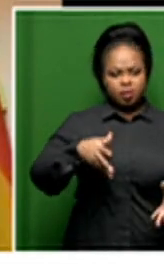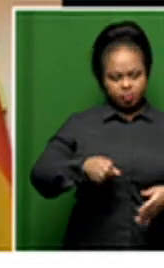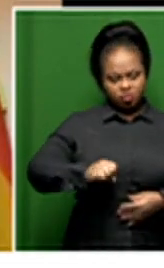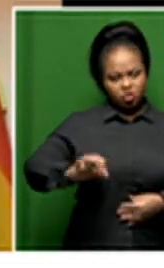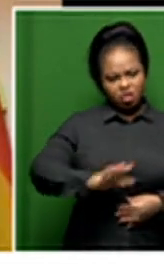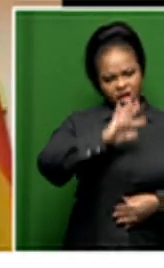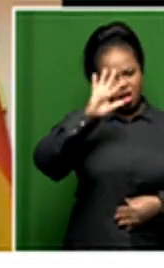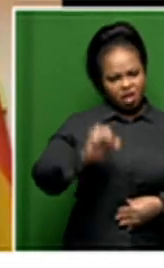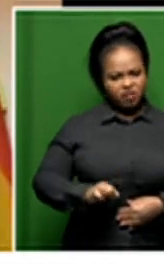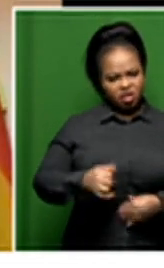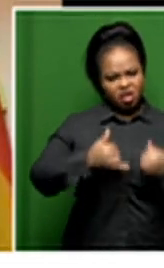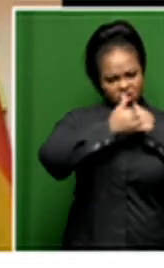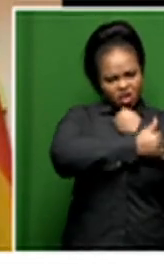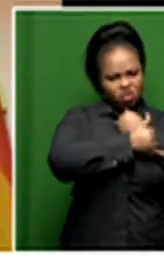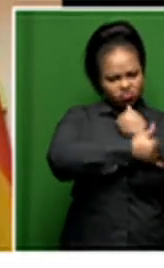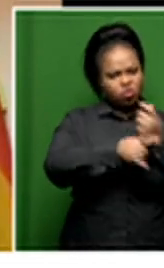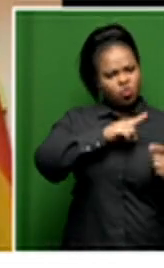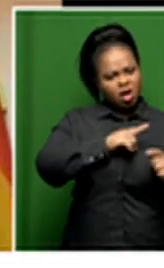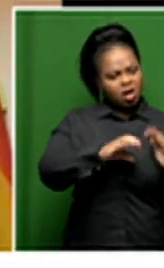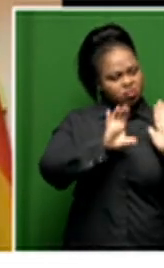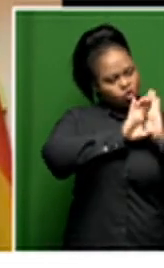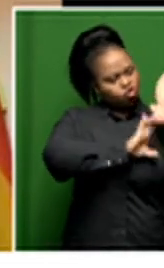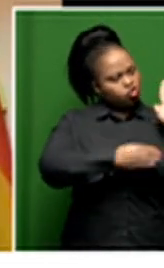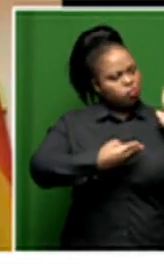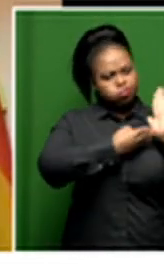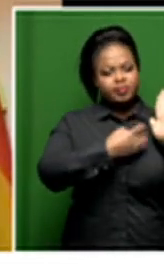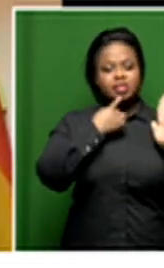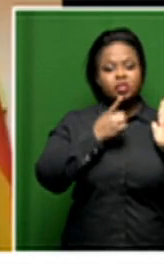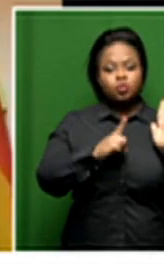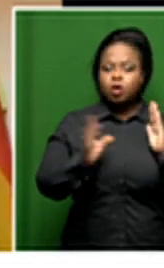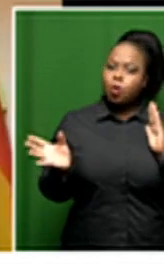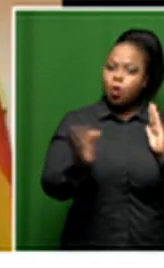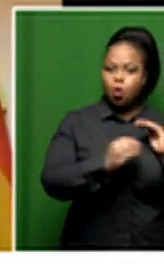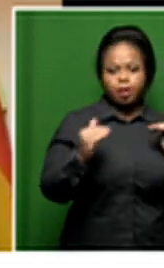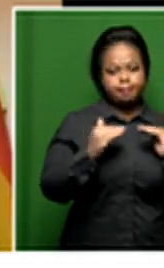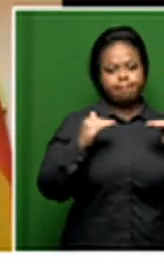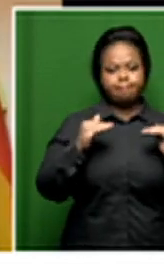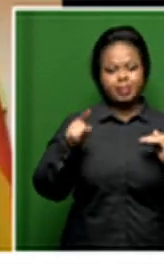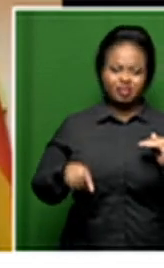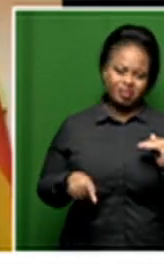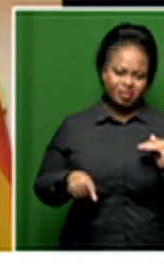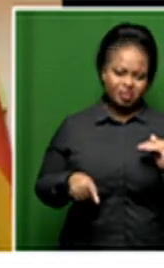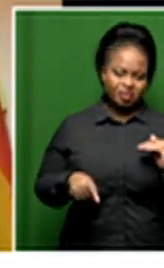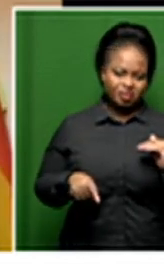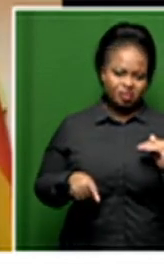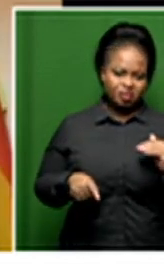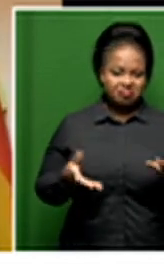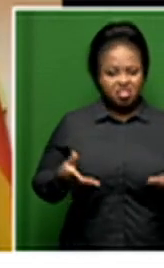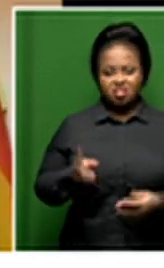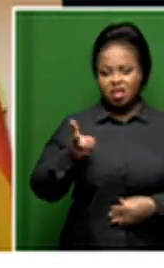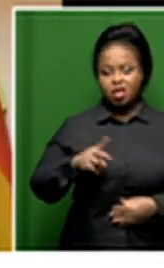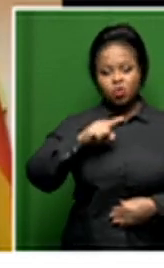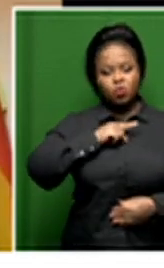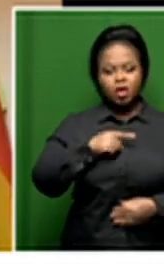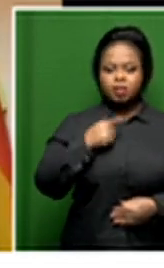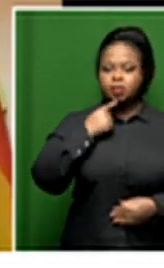country like ours that outlines the vision of equality-based society, and also that its preamble